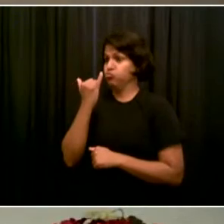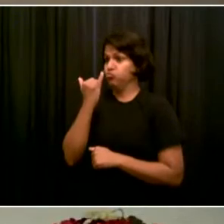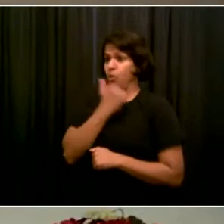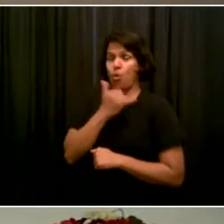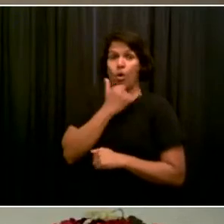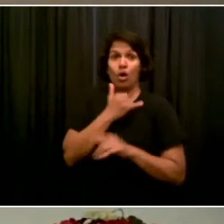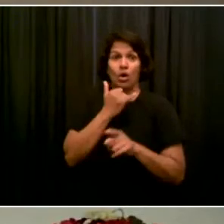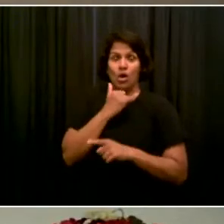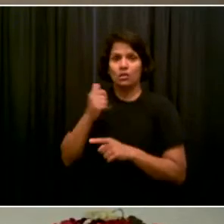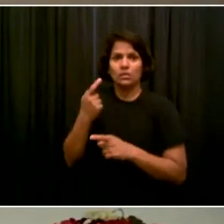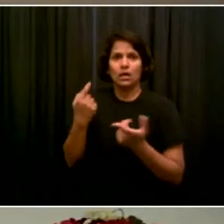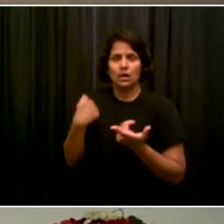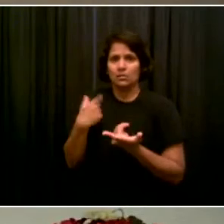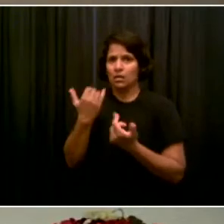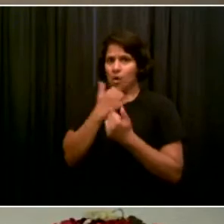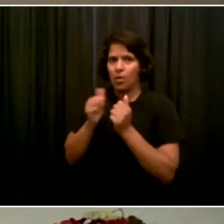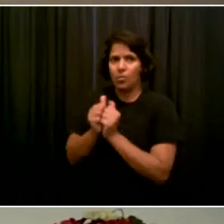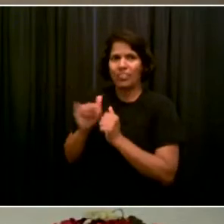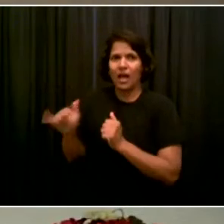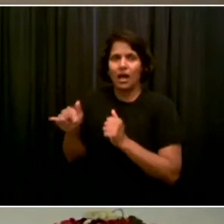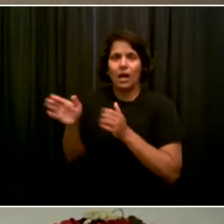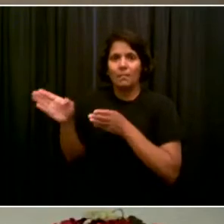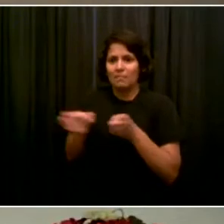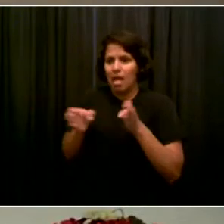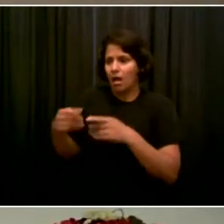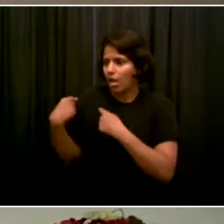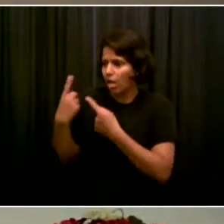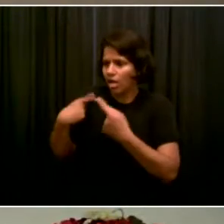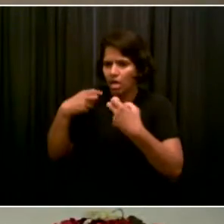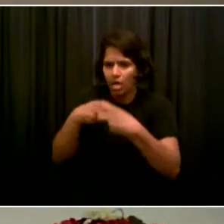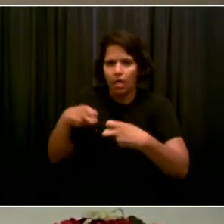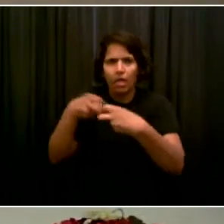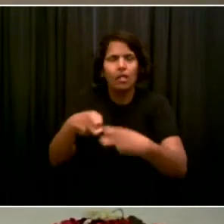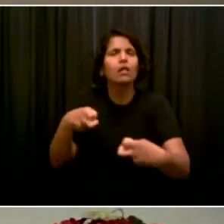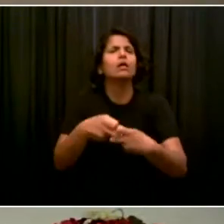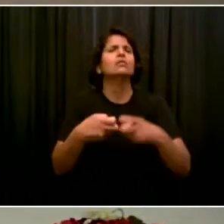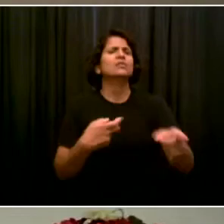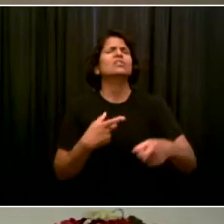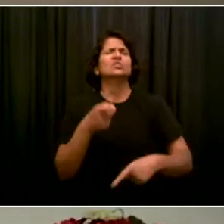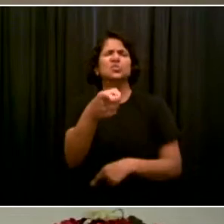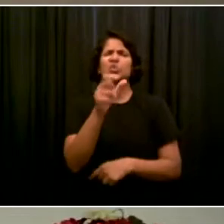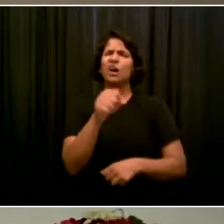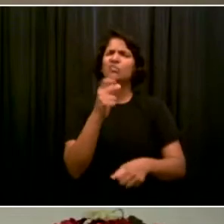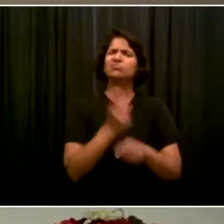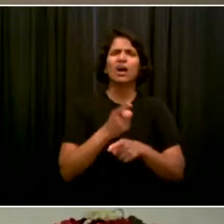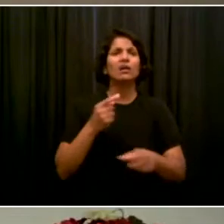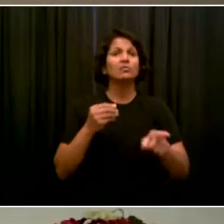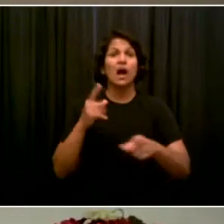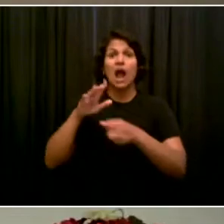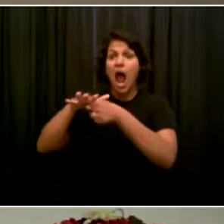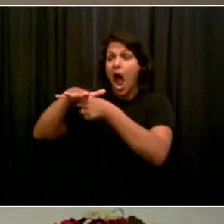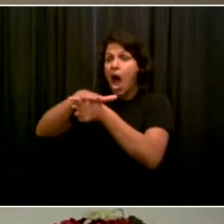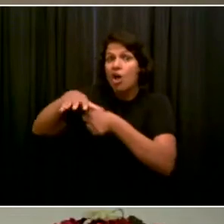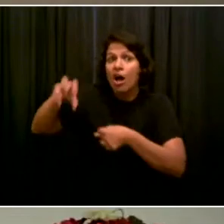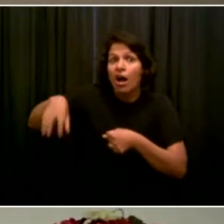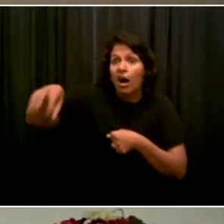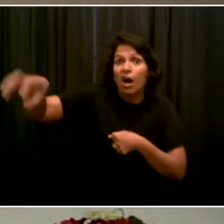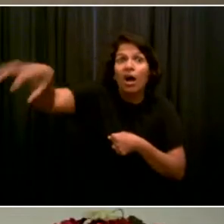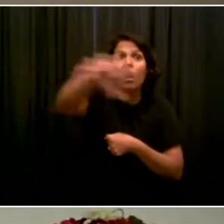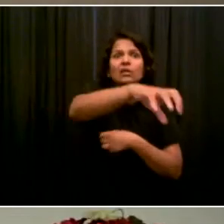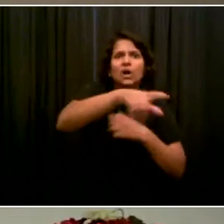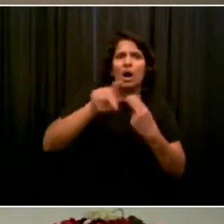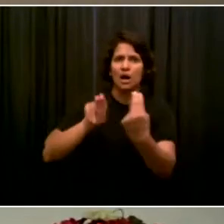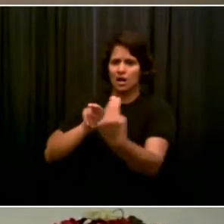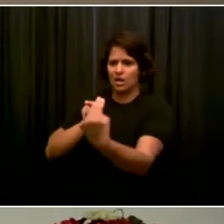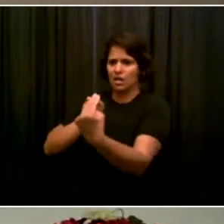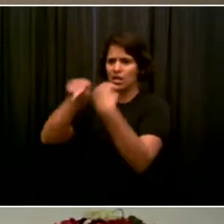have given rise to a lot of displacement, cutting off neighborhoods, dividing neighborhoods, and increasing asthma and pulmonary disorders, if nothing else, and